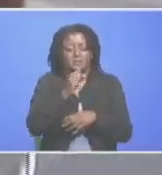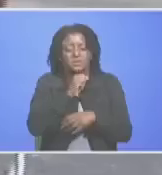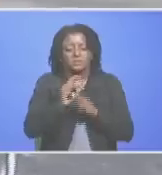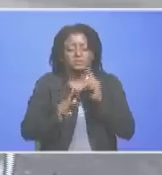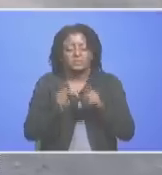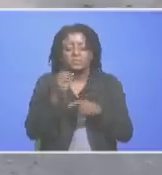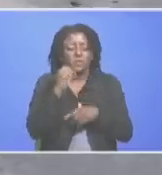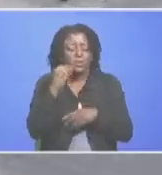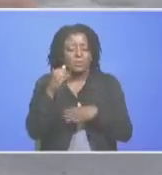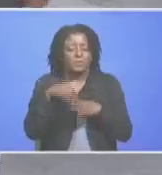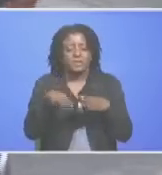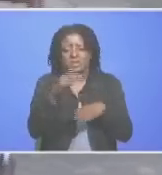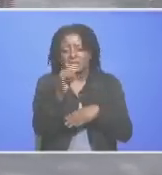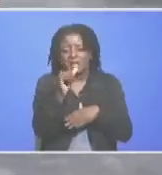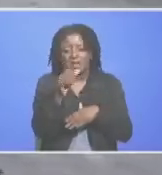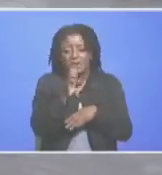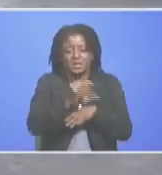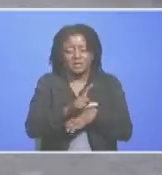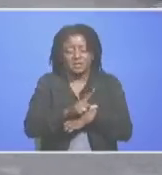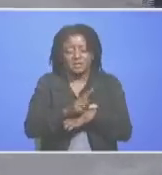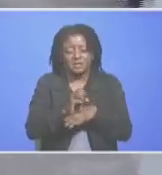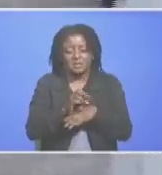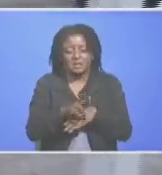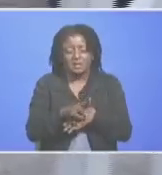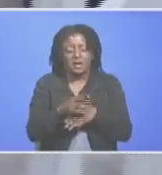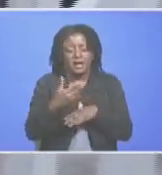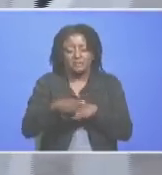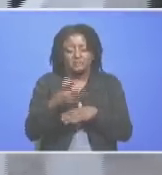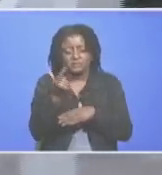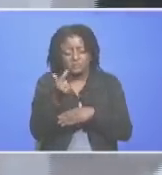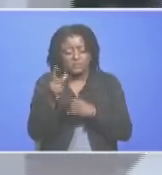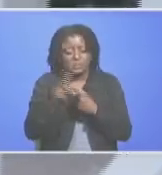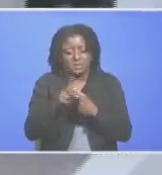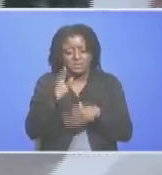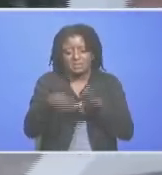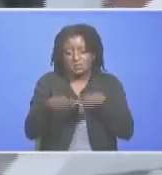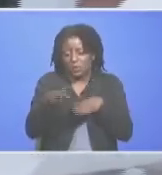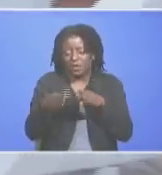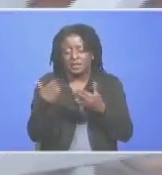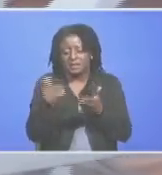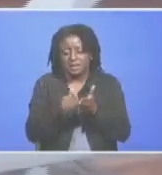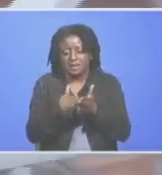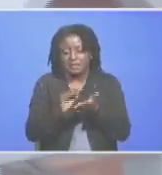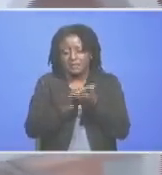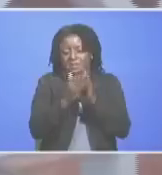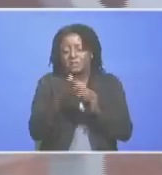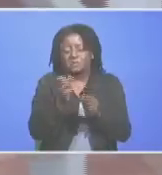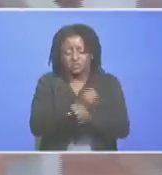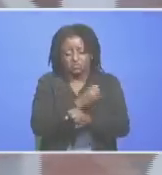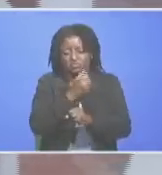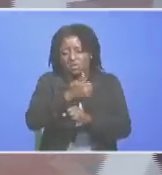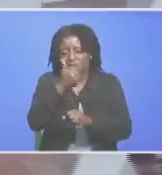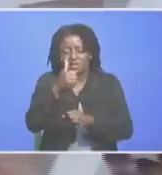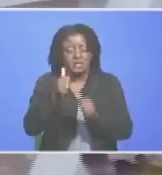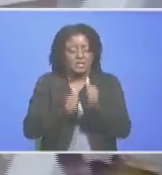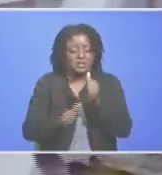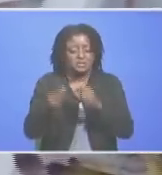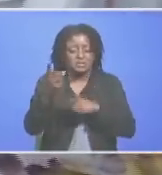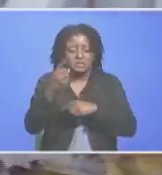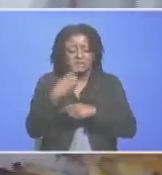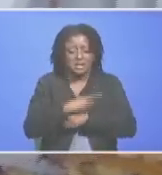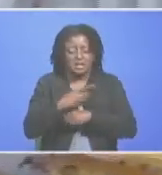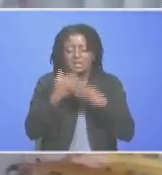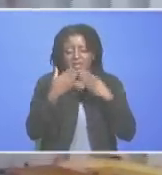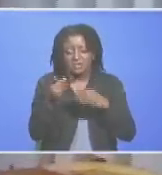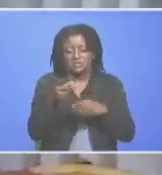months, Mr. Lightbourne is walking again and is getting stronger each day thanks to the loving care he says he receives at the